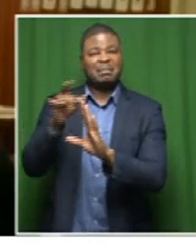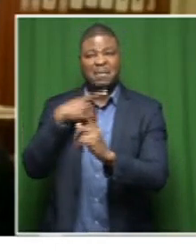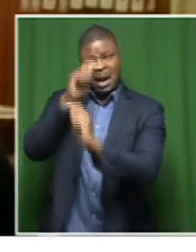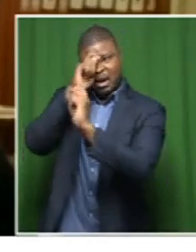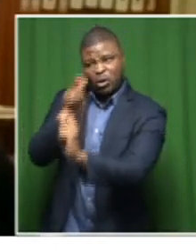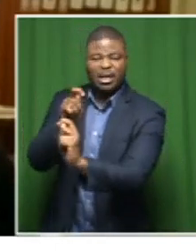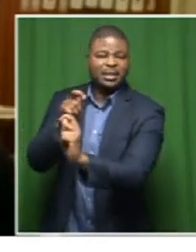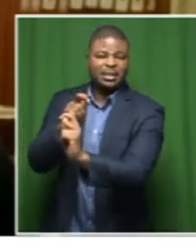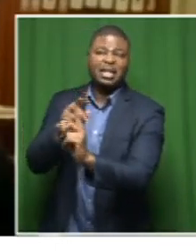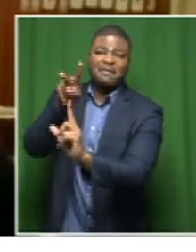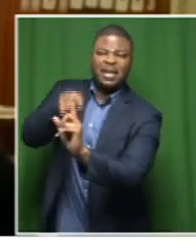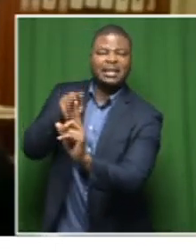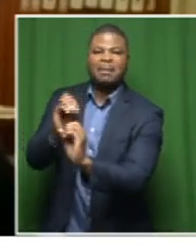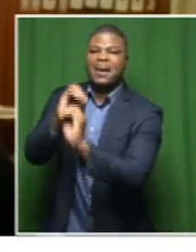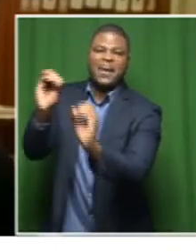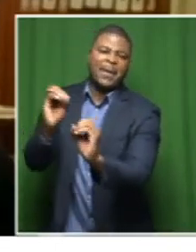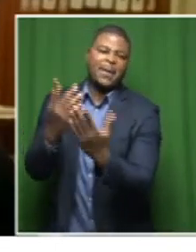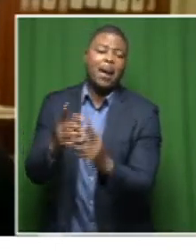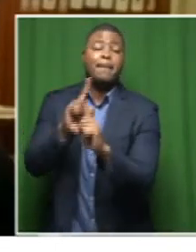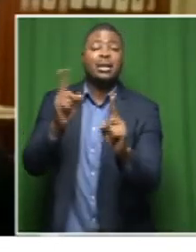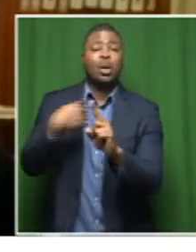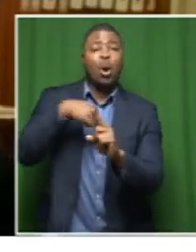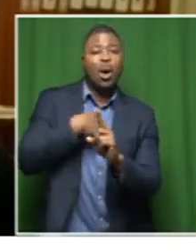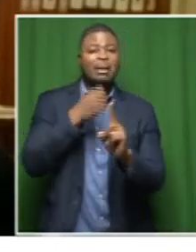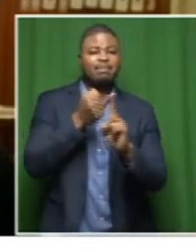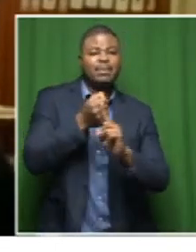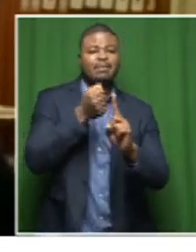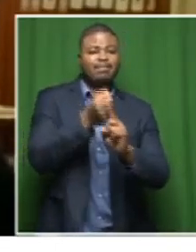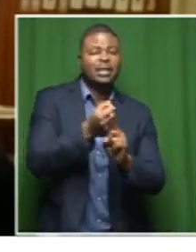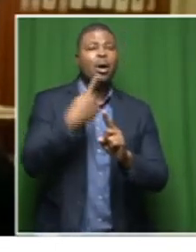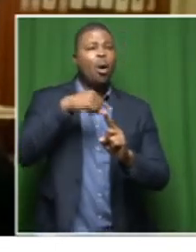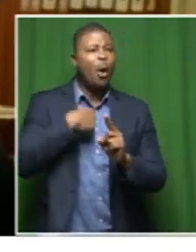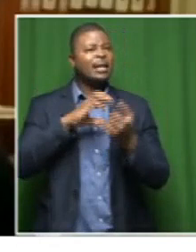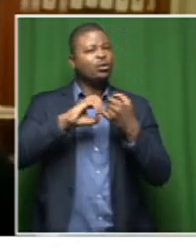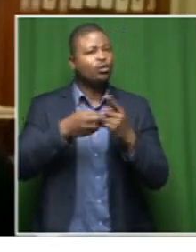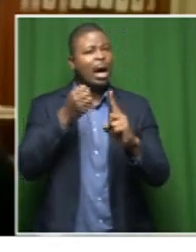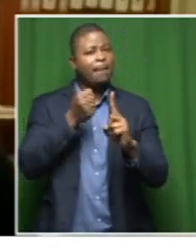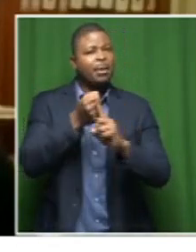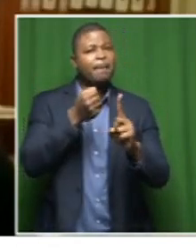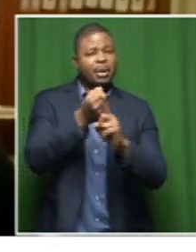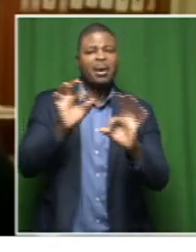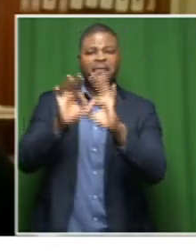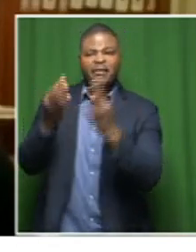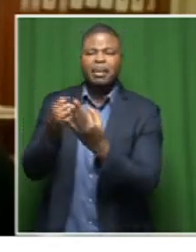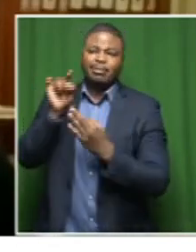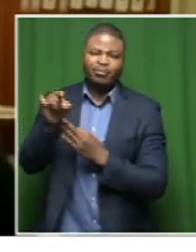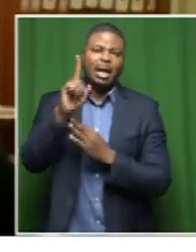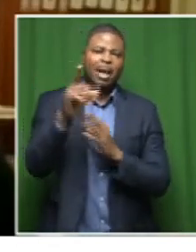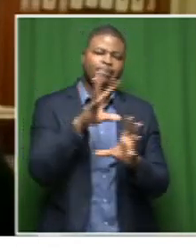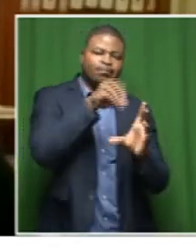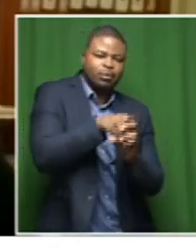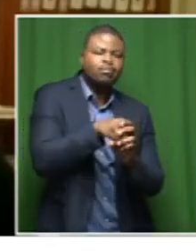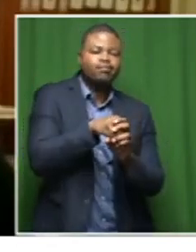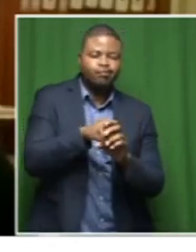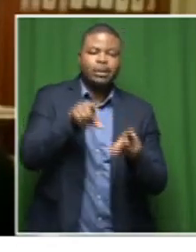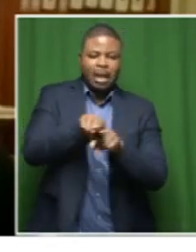we had to knock on every door and push every wall to make sure that they are recognized and that the rights that are due to them